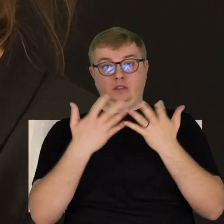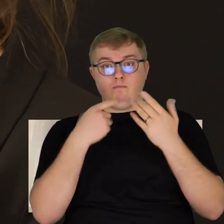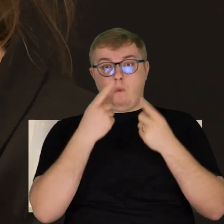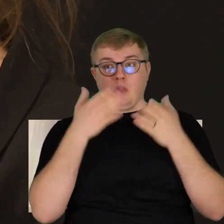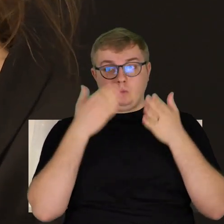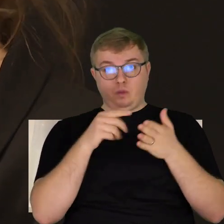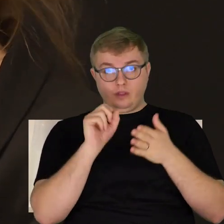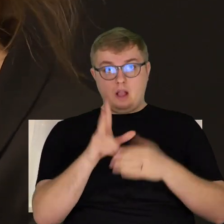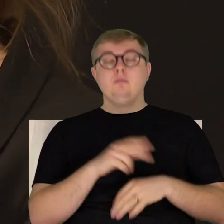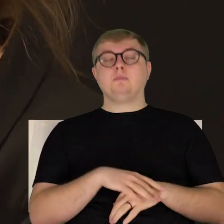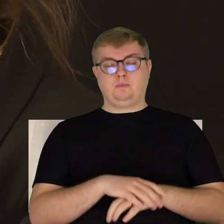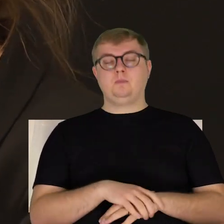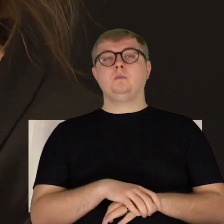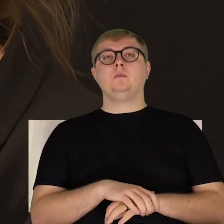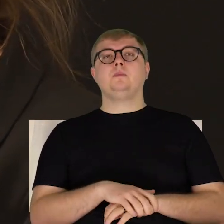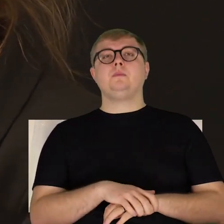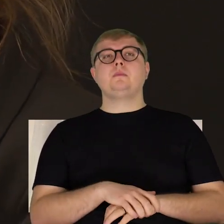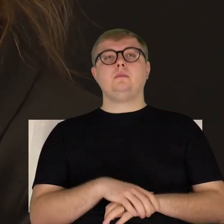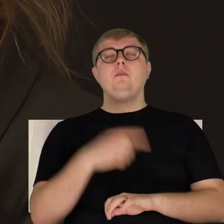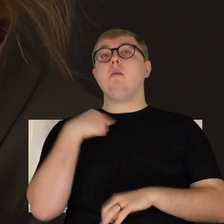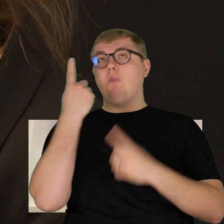it plays a role in